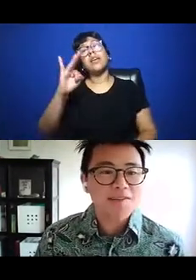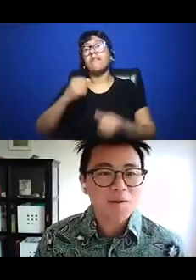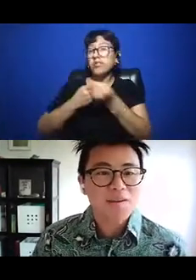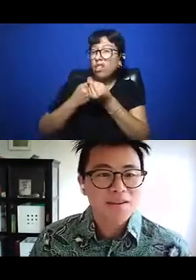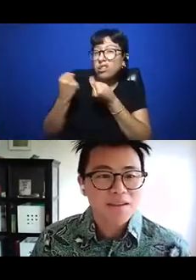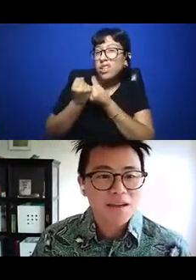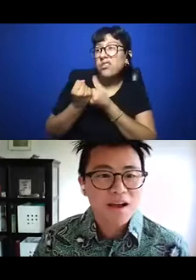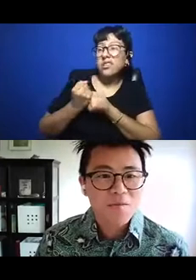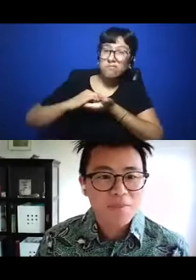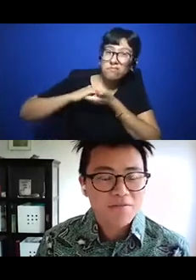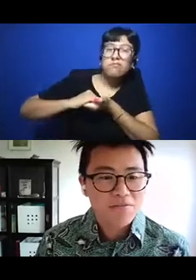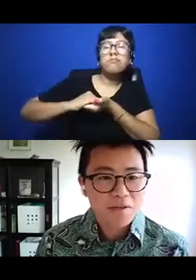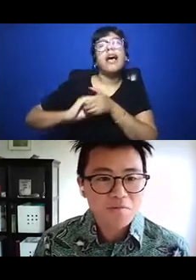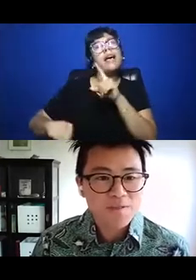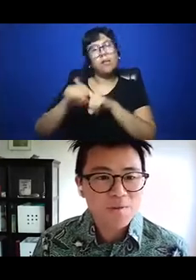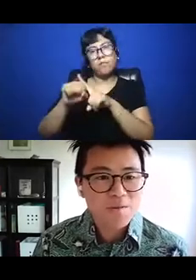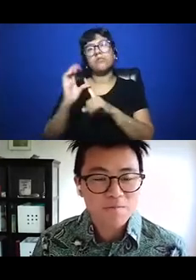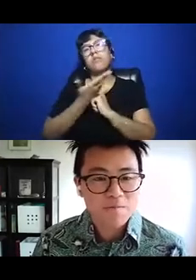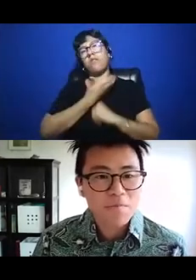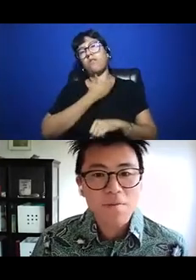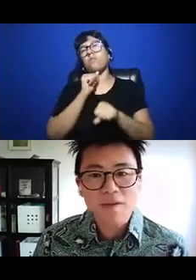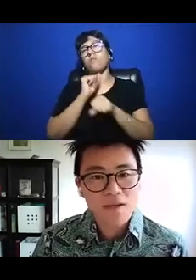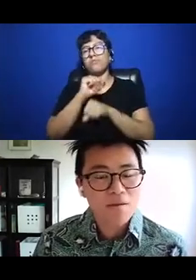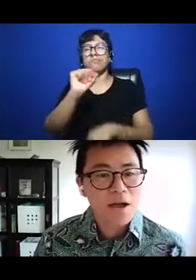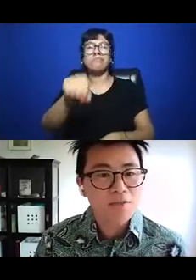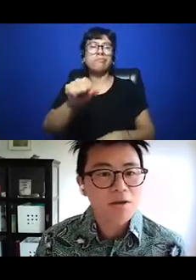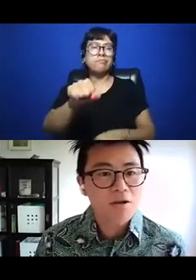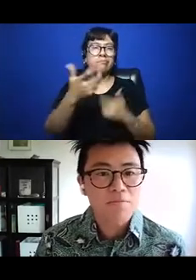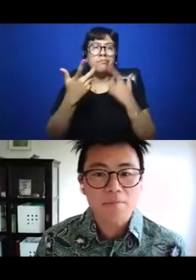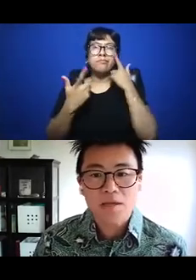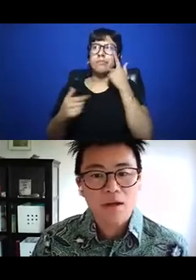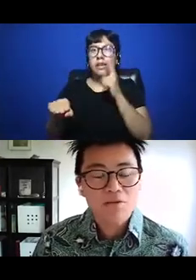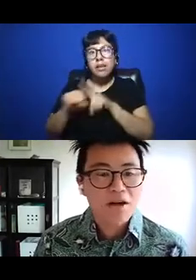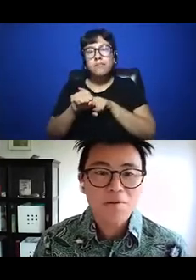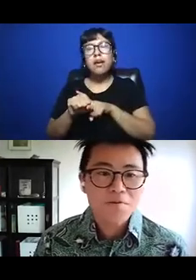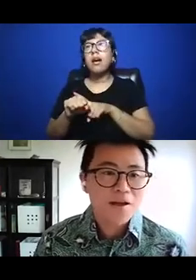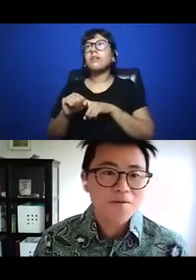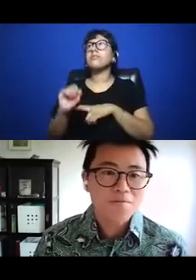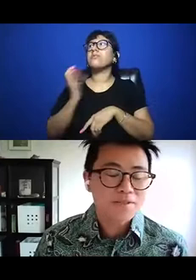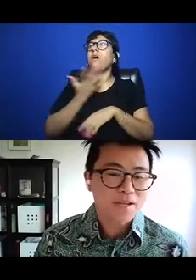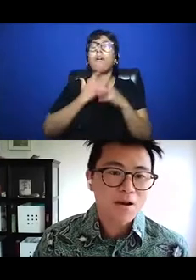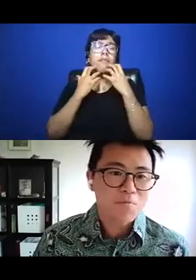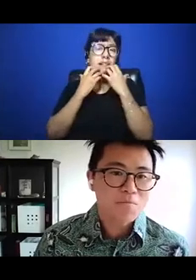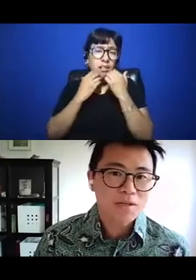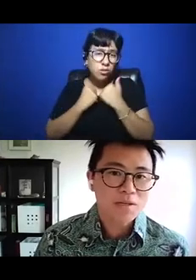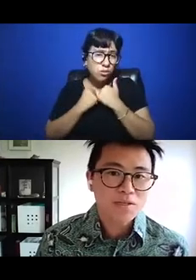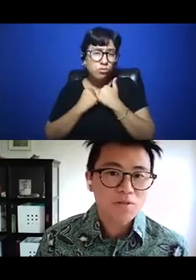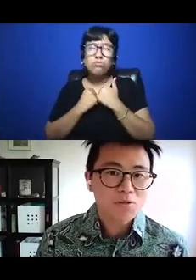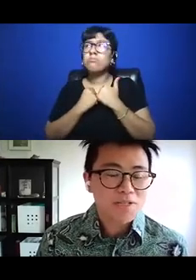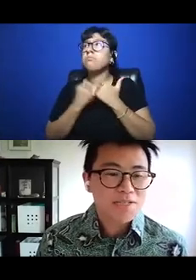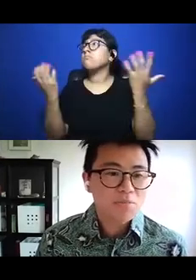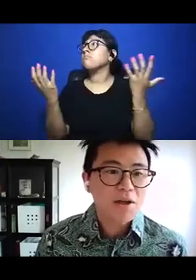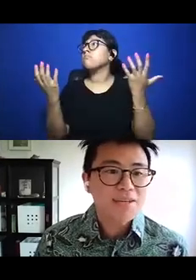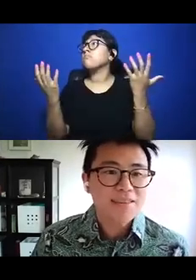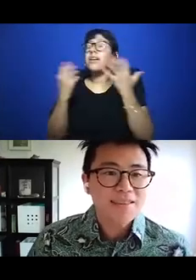impact our work. That for some of us, maybe it impacts our our value around